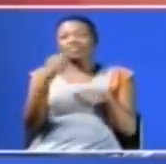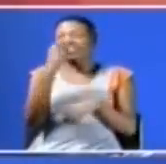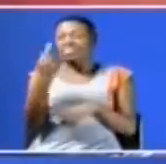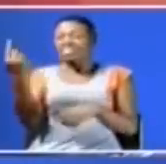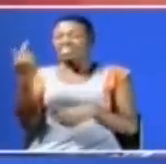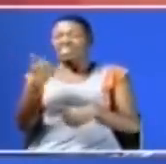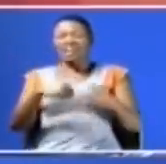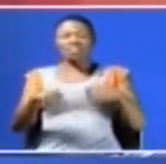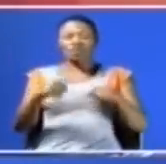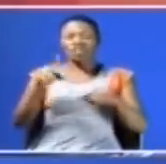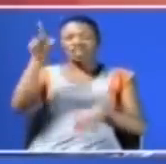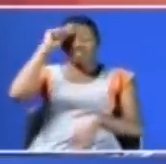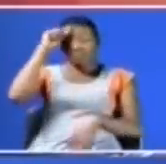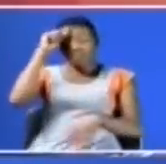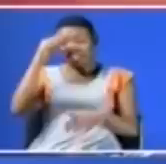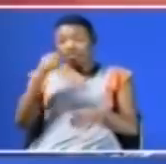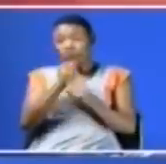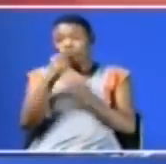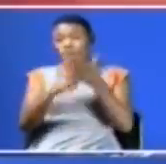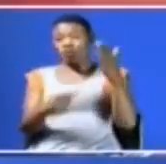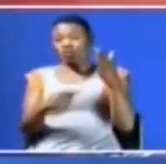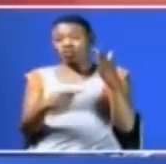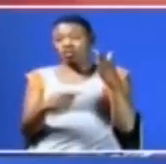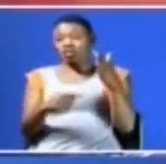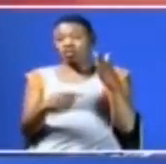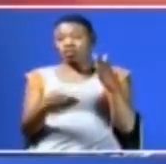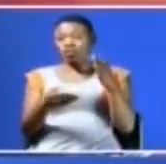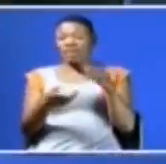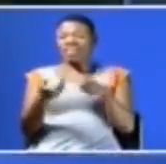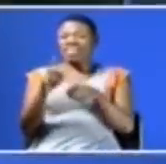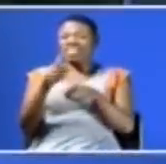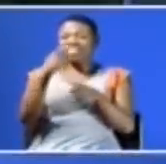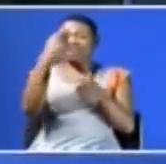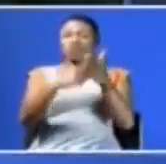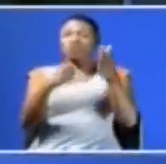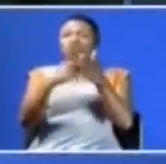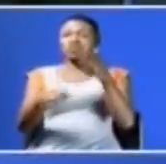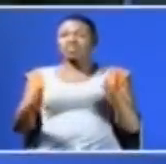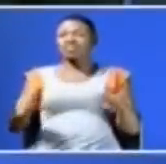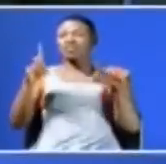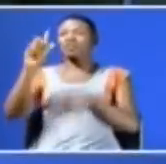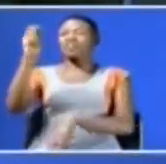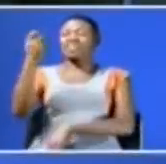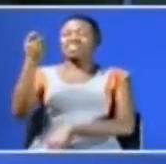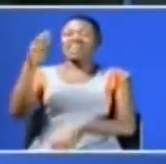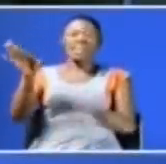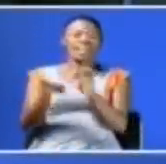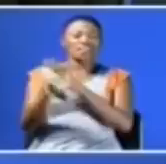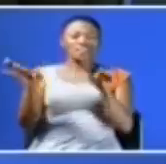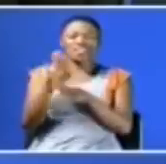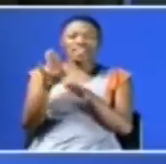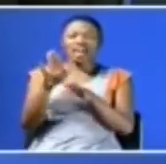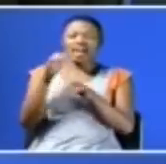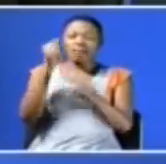the government has taken has been to put pressure on the cost of living of ordinary Kenyans. Really. Everything. Try to make